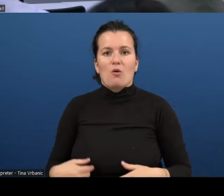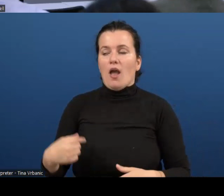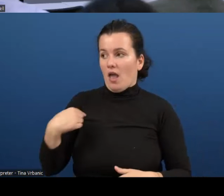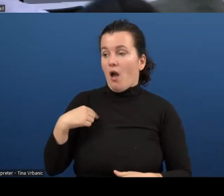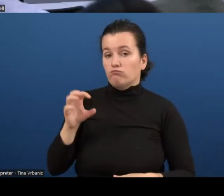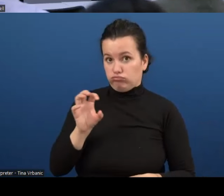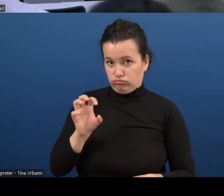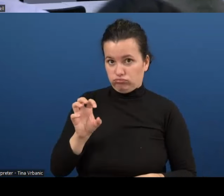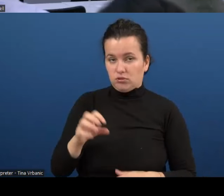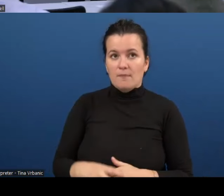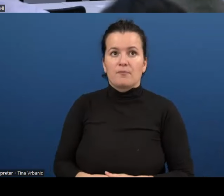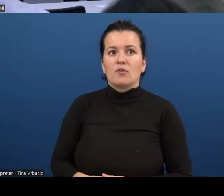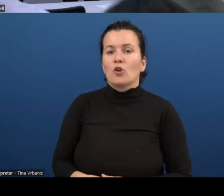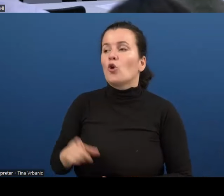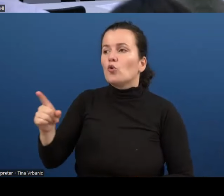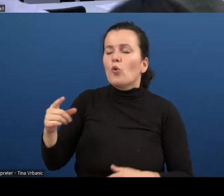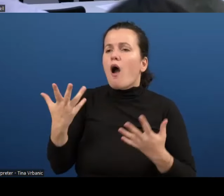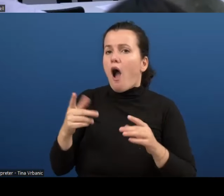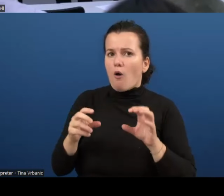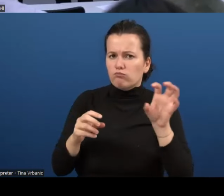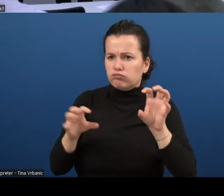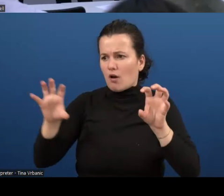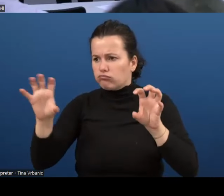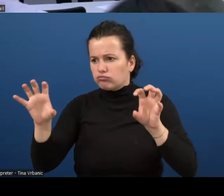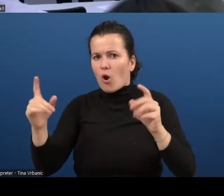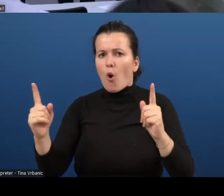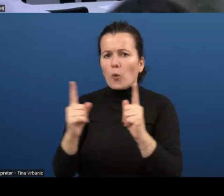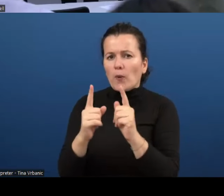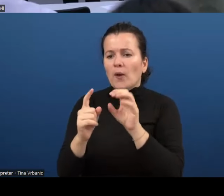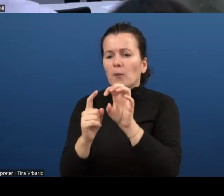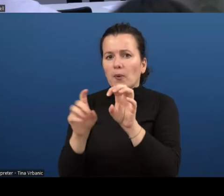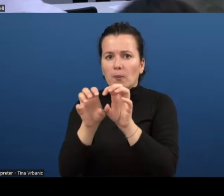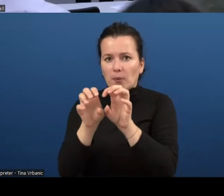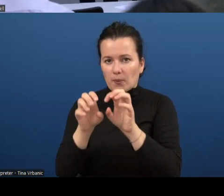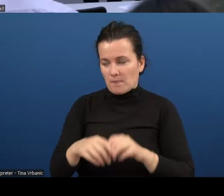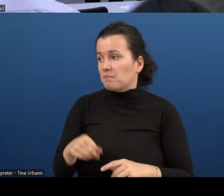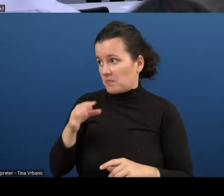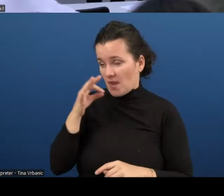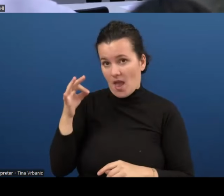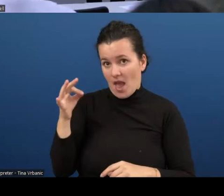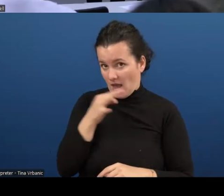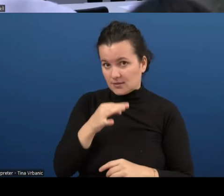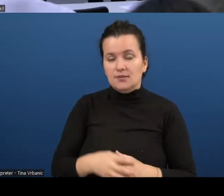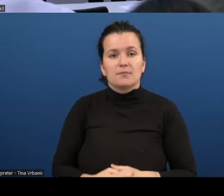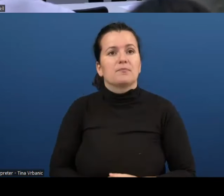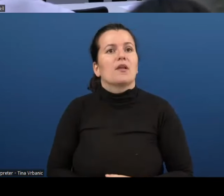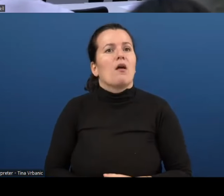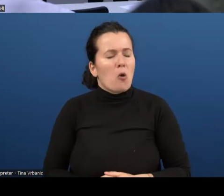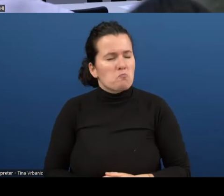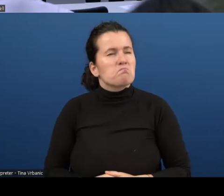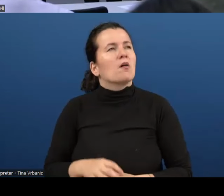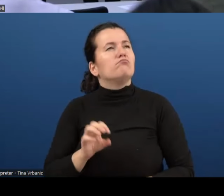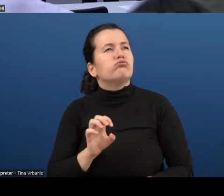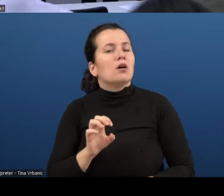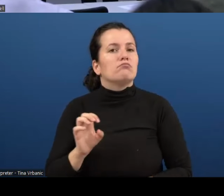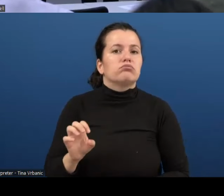ask them to estimate the distance, and they could use arbitrary units. So they did not have to say